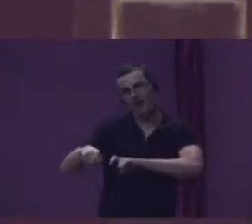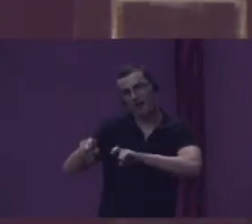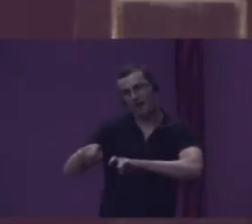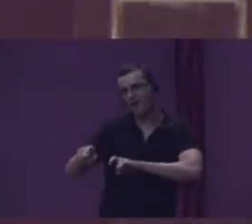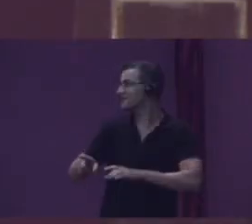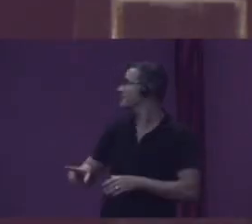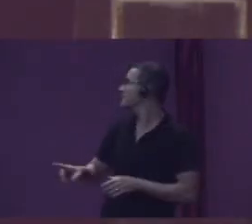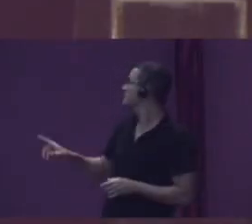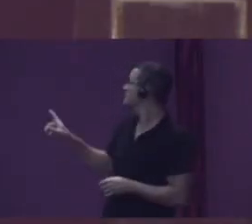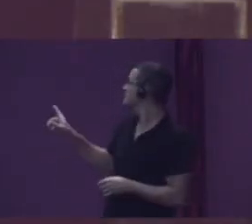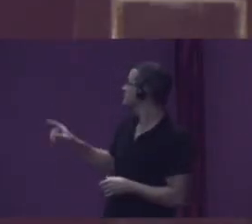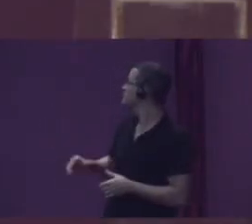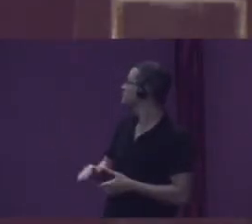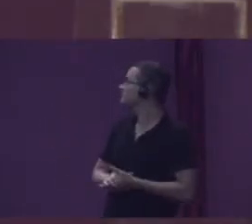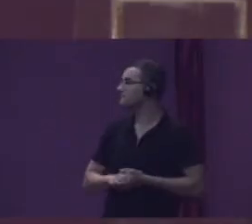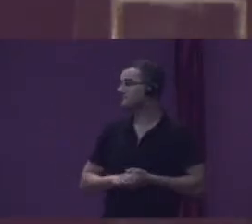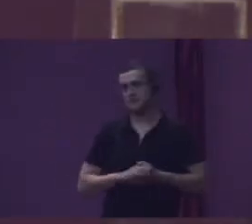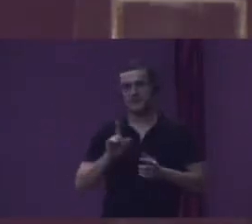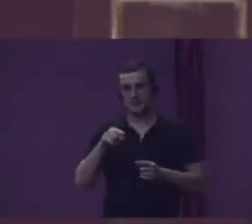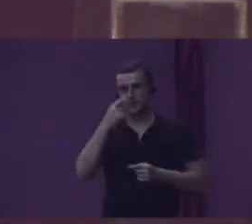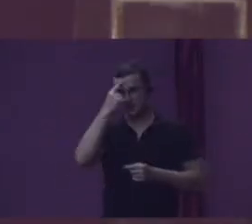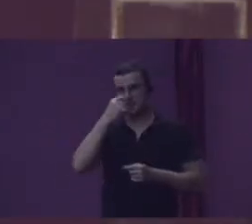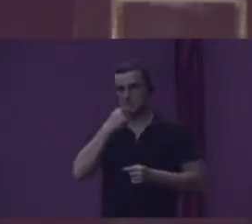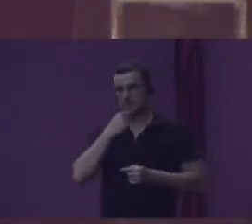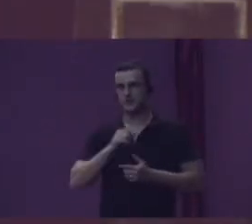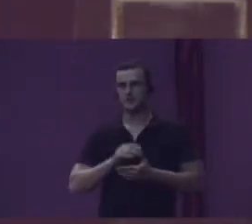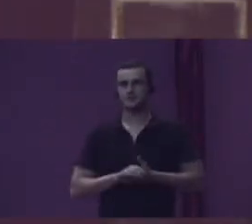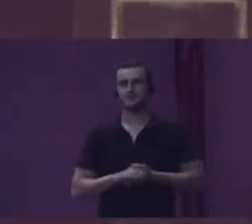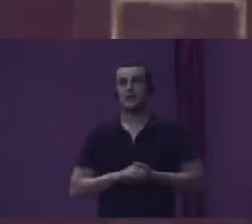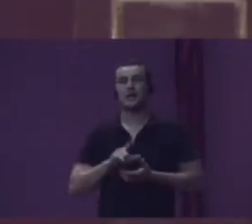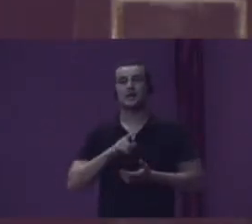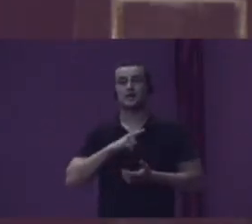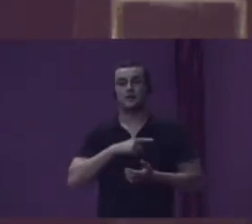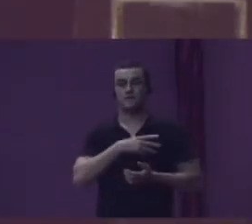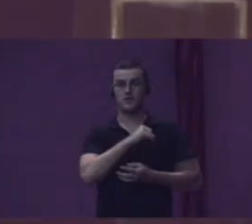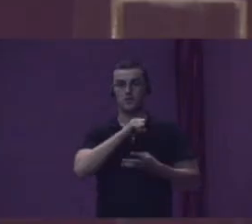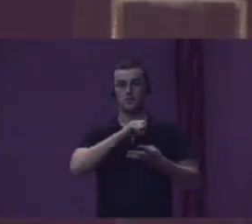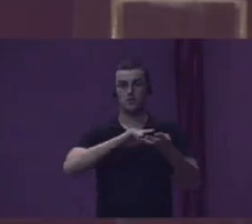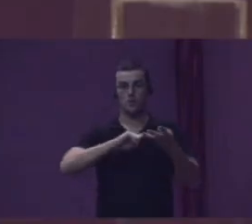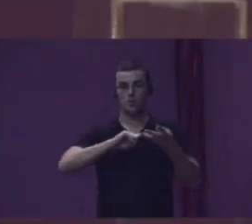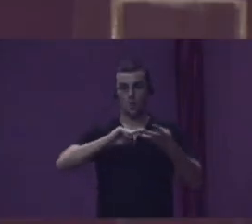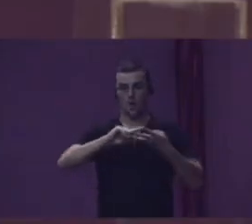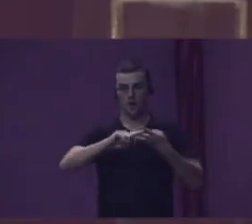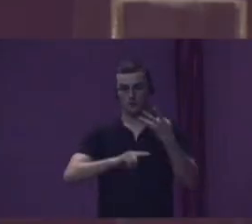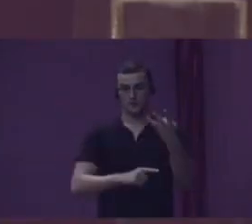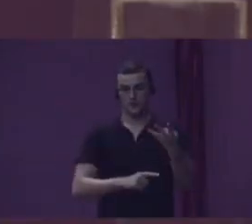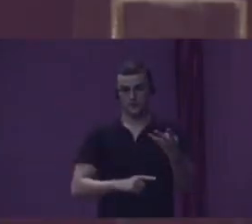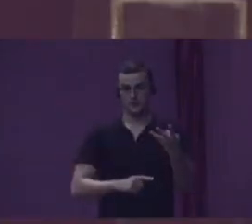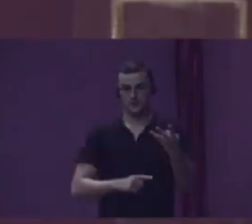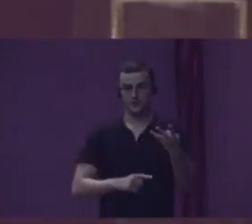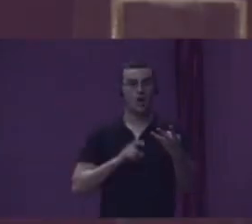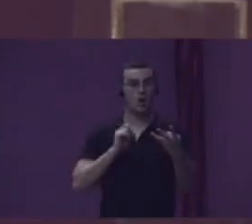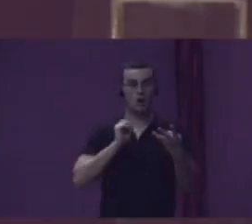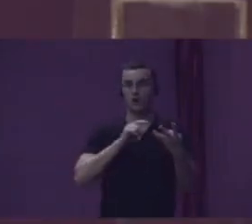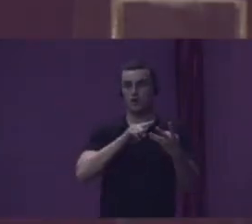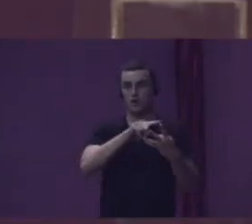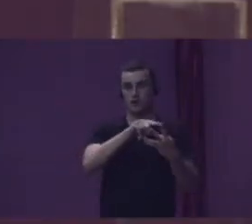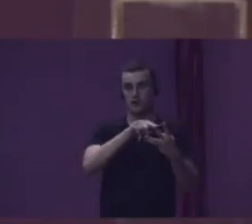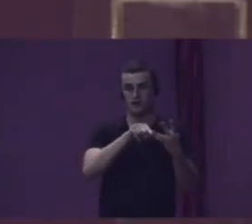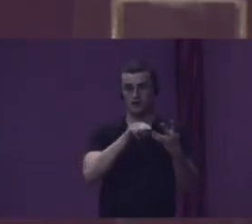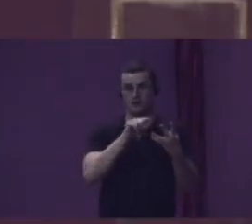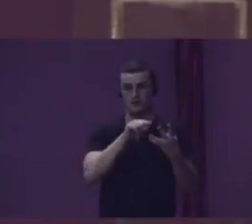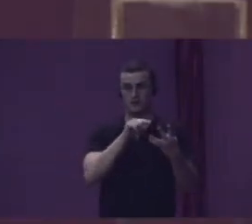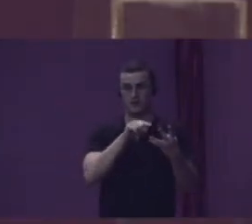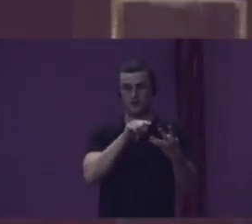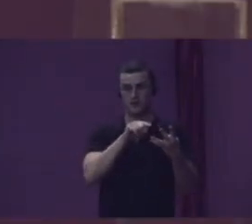3 children were delivered at home with a traditional birth attendant, so a woman from her community. And then